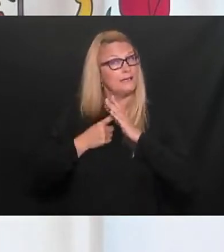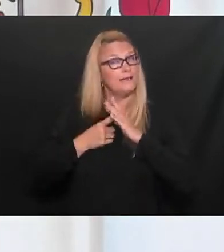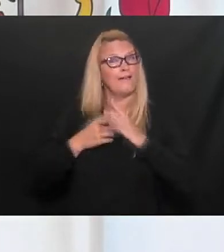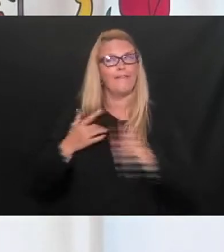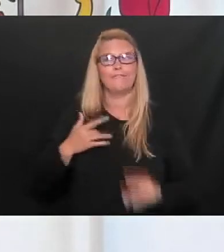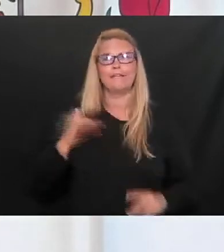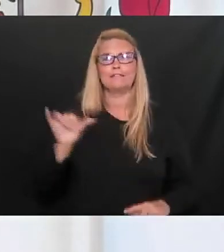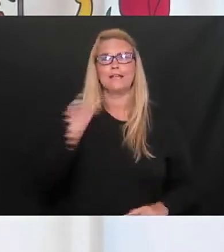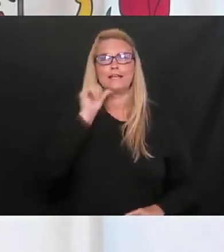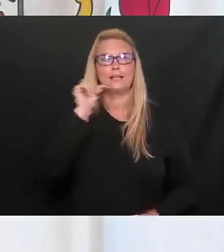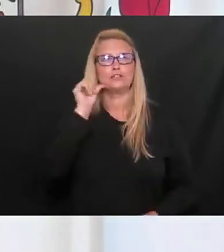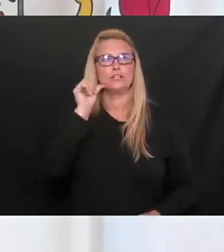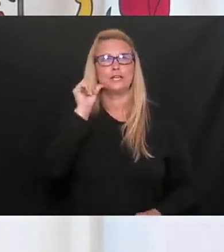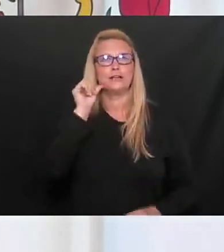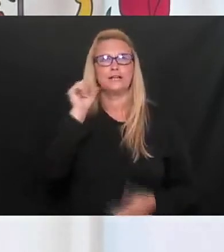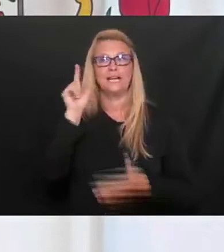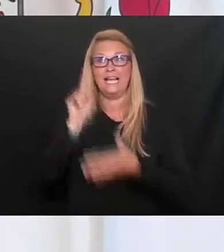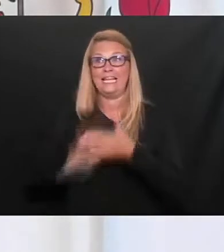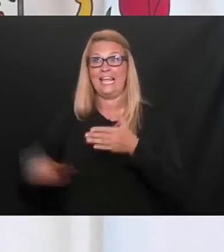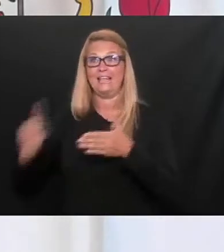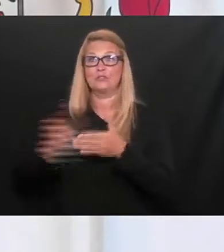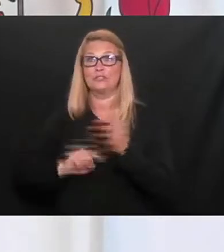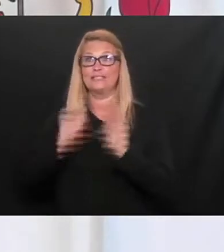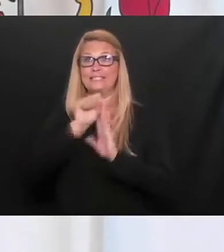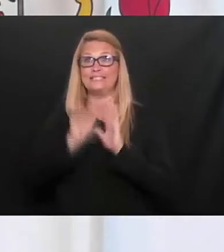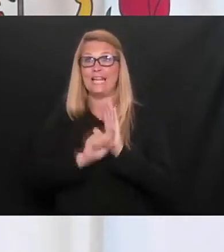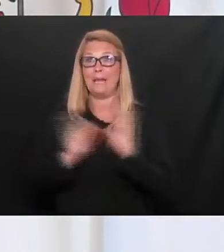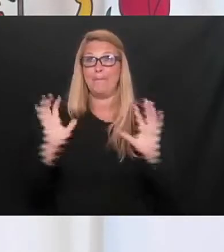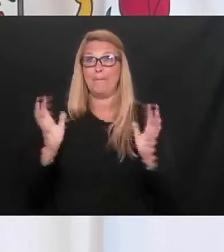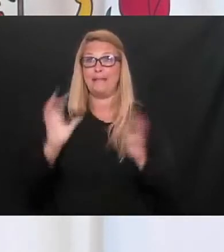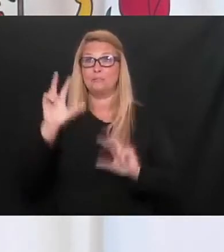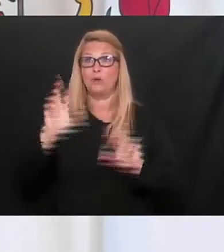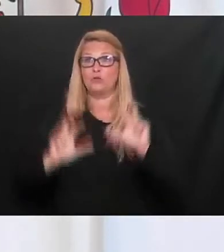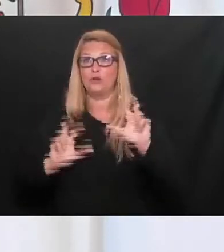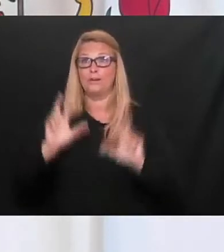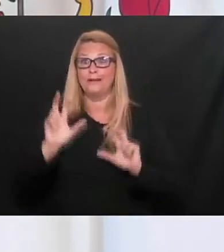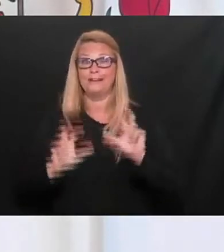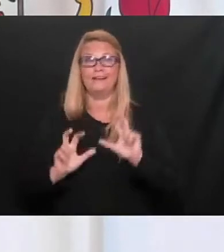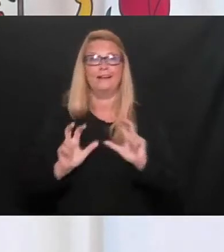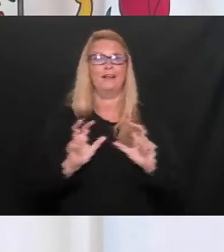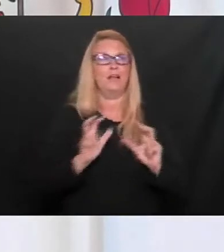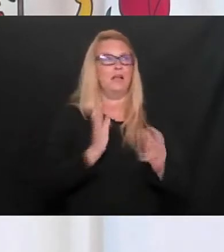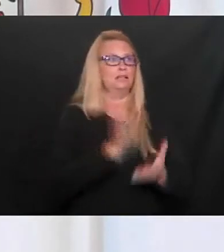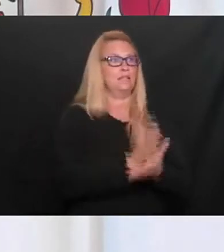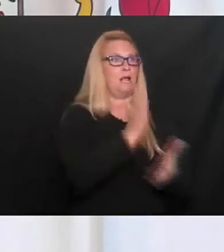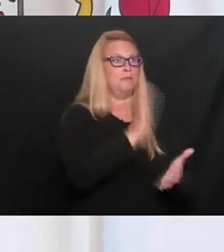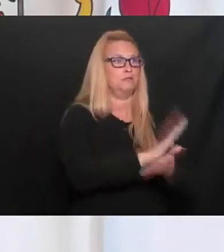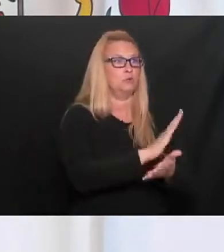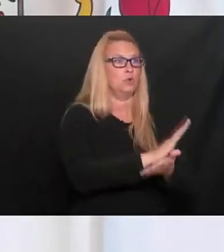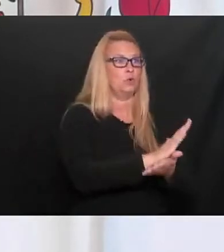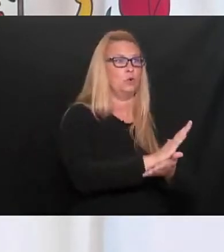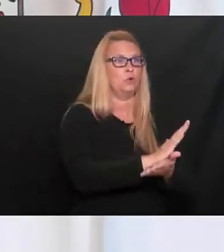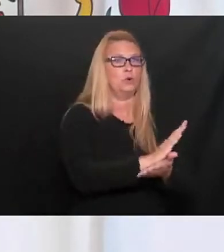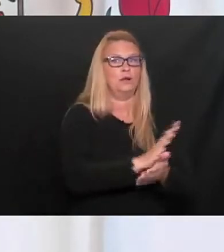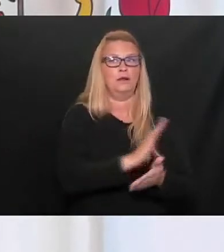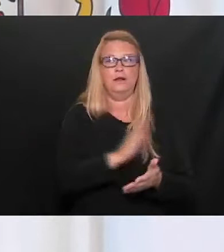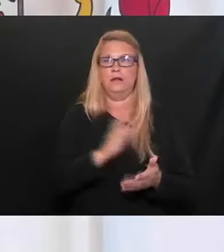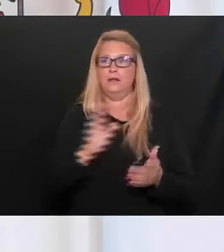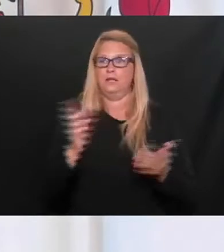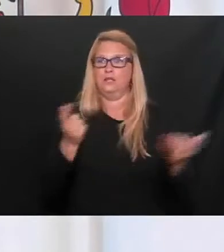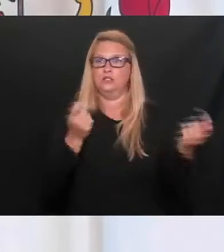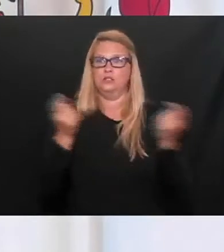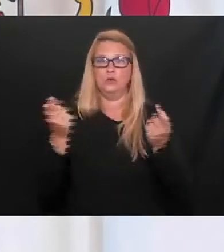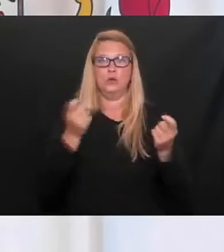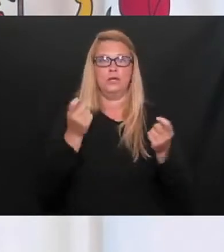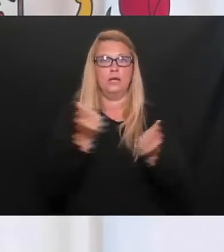yesterday, canceling the state basketball tournament and pulling us out of school and having to do things, with